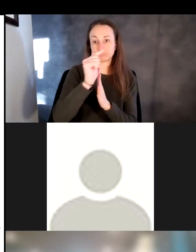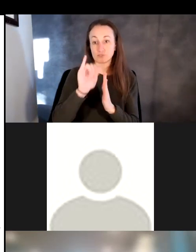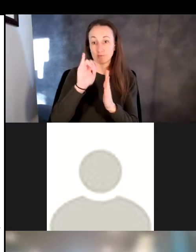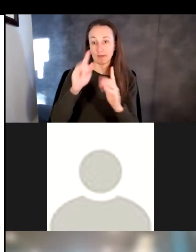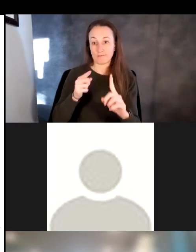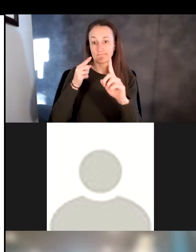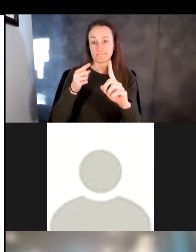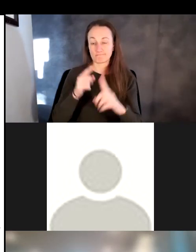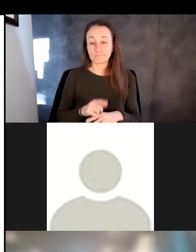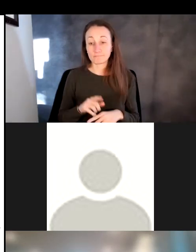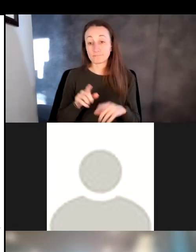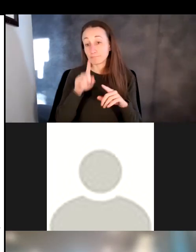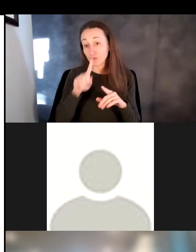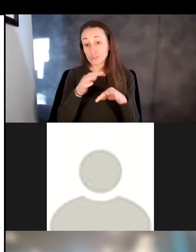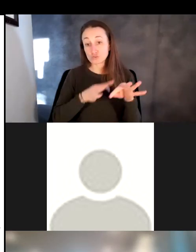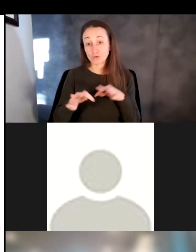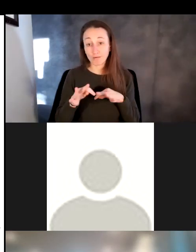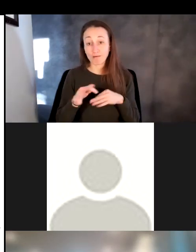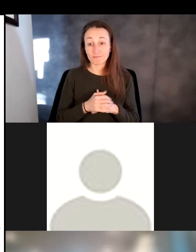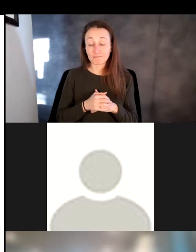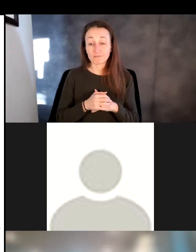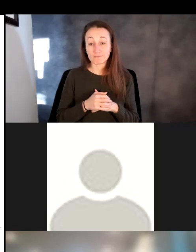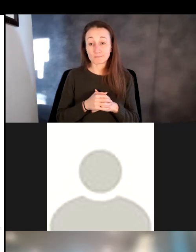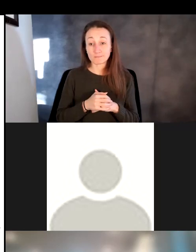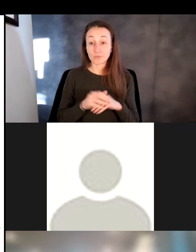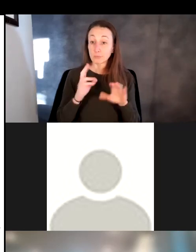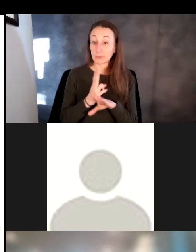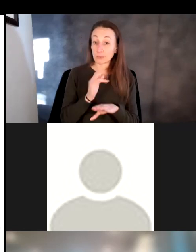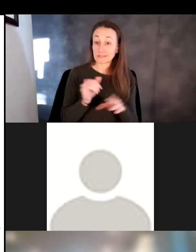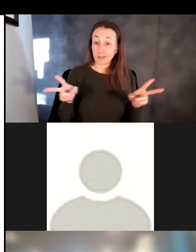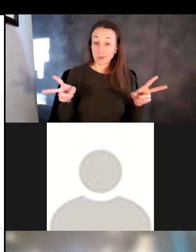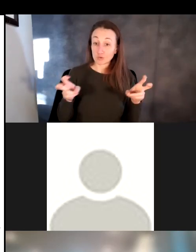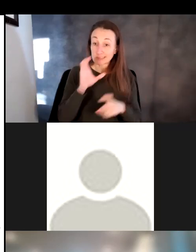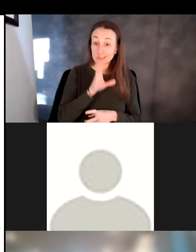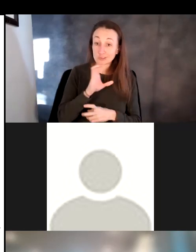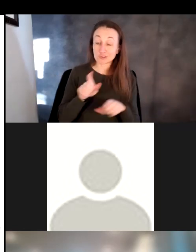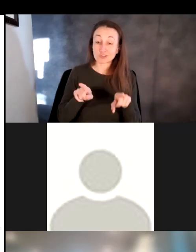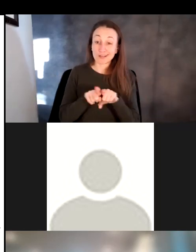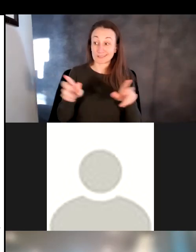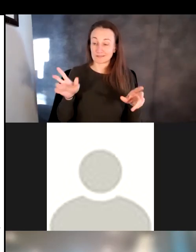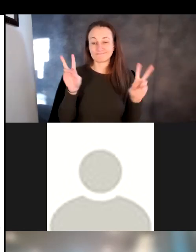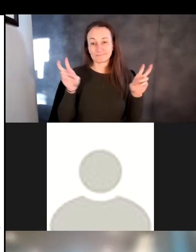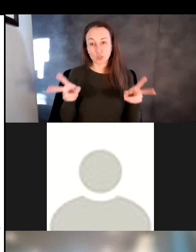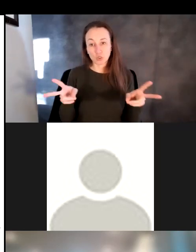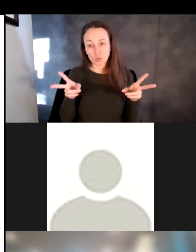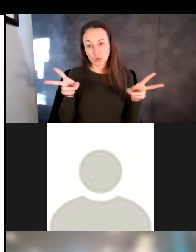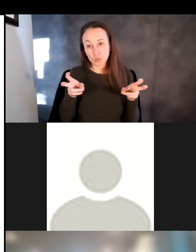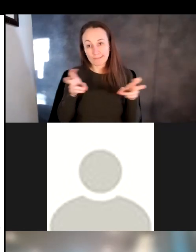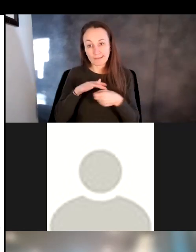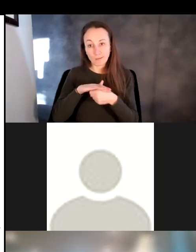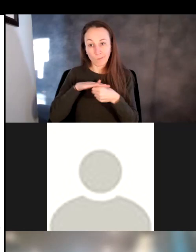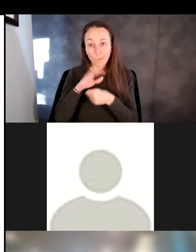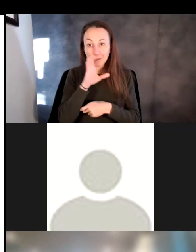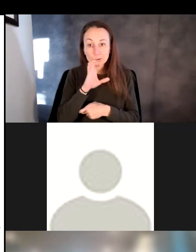But we have a trade-off because we're using this greedy search, this greedy local search, to minimize how much we need